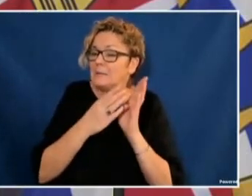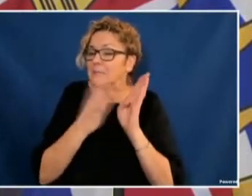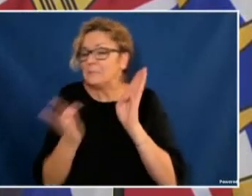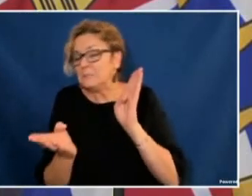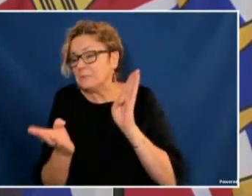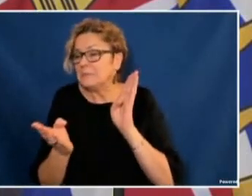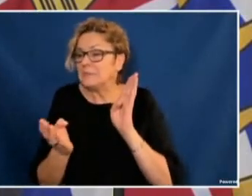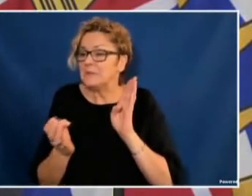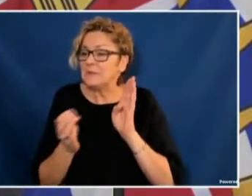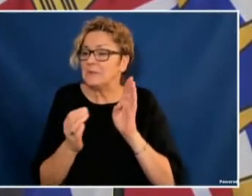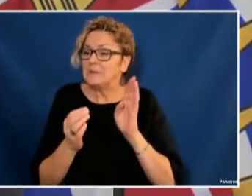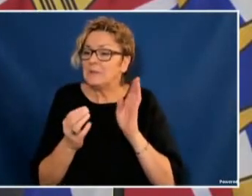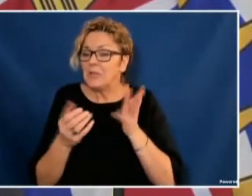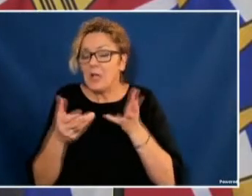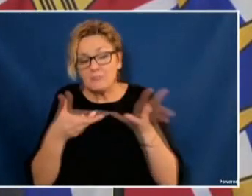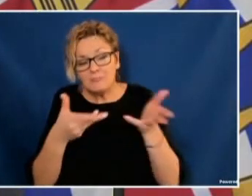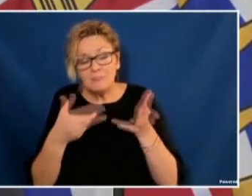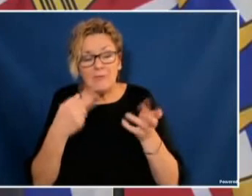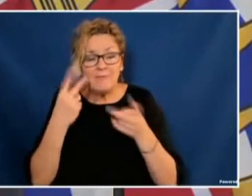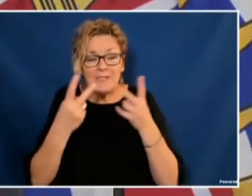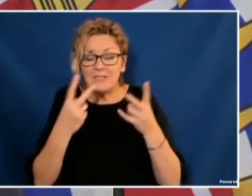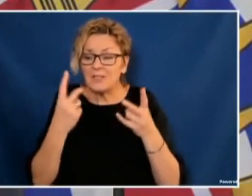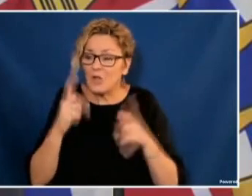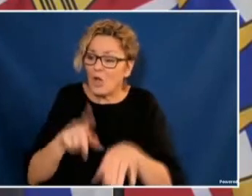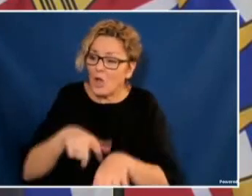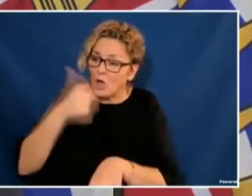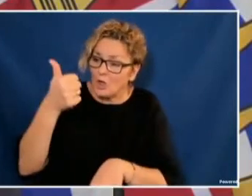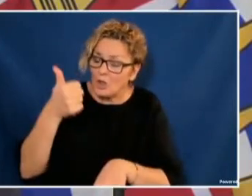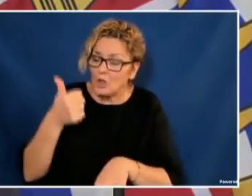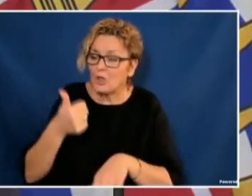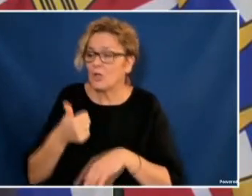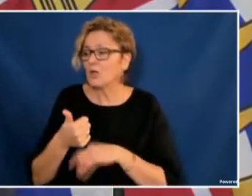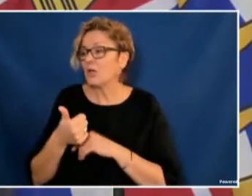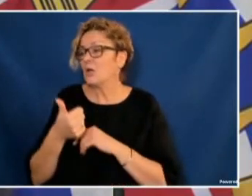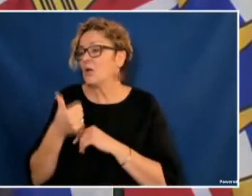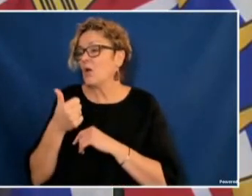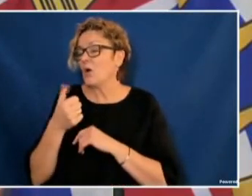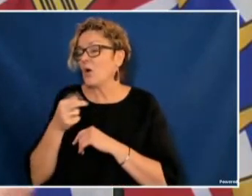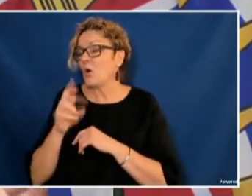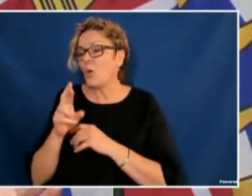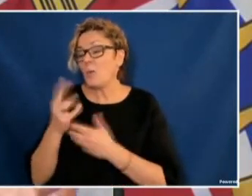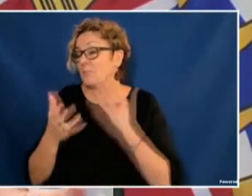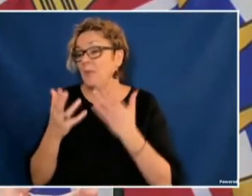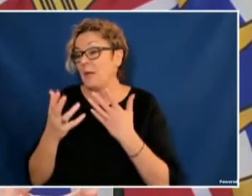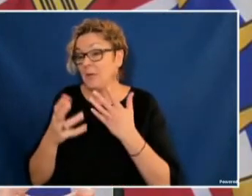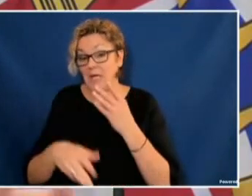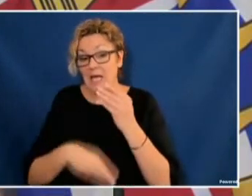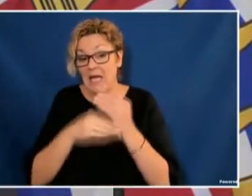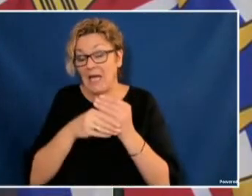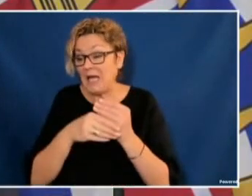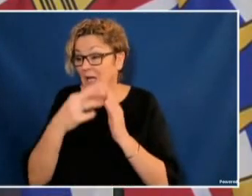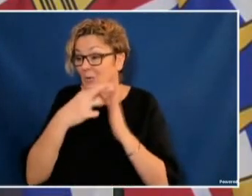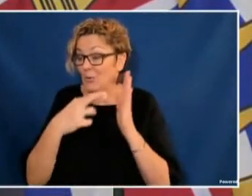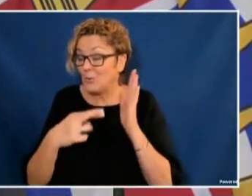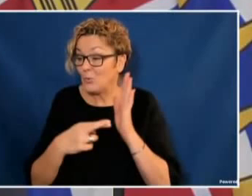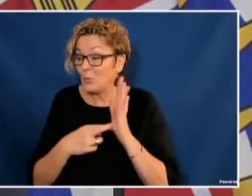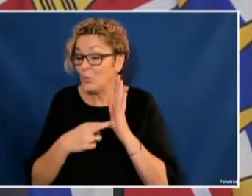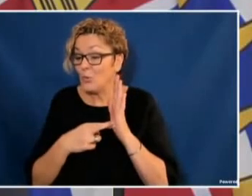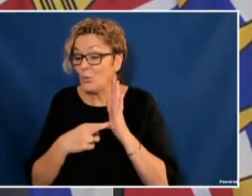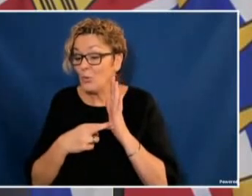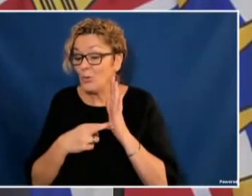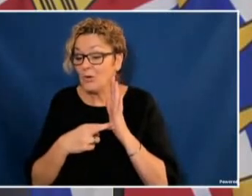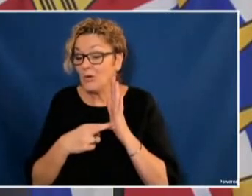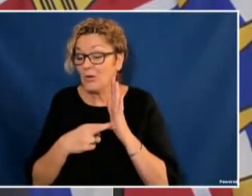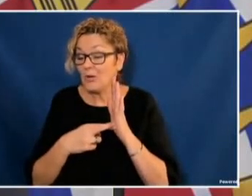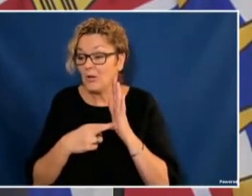this. We've had very little transmission in schools. We've had many exposure events, but they have